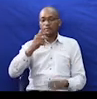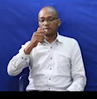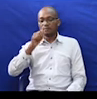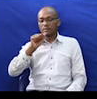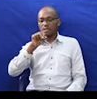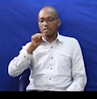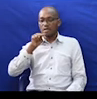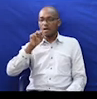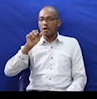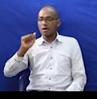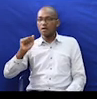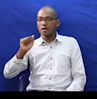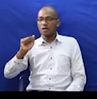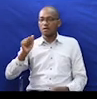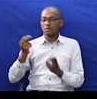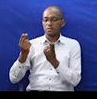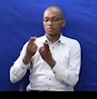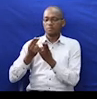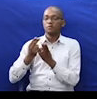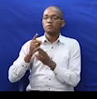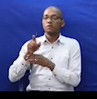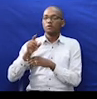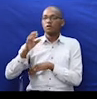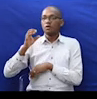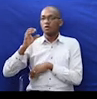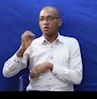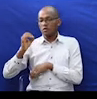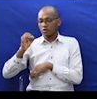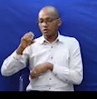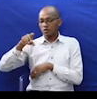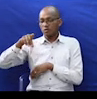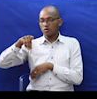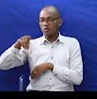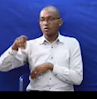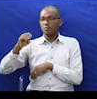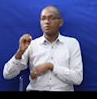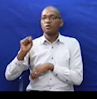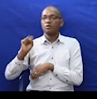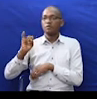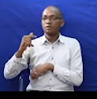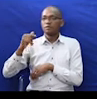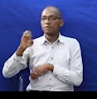to opposite over adjacent.